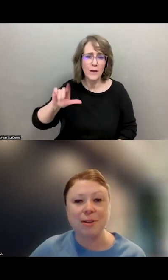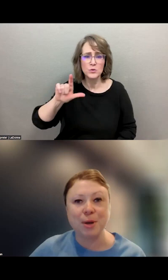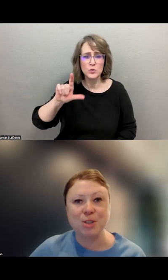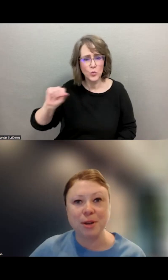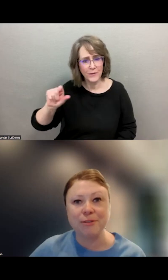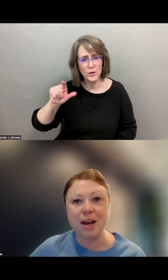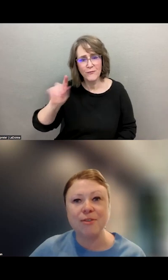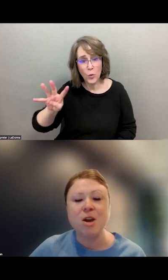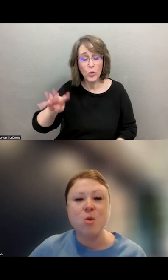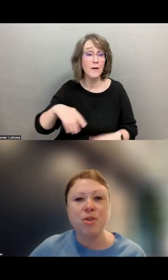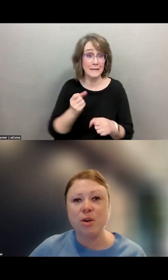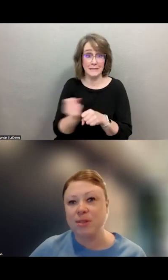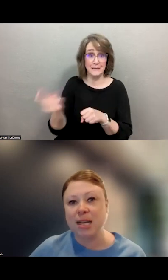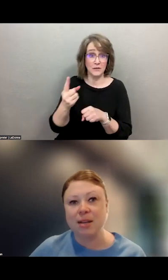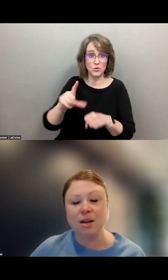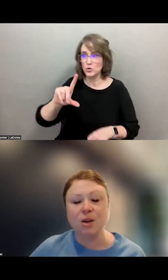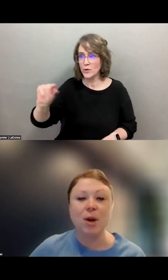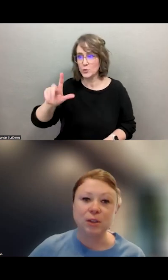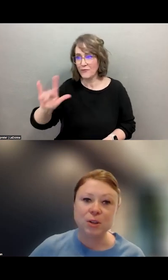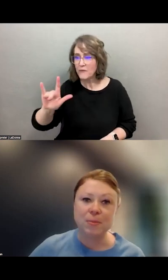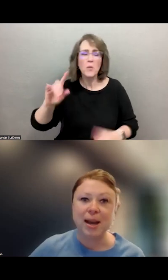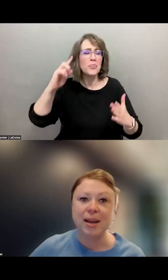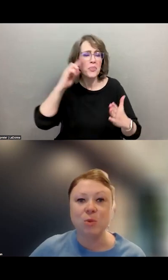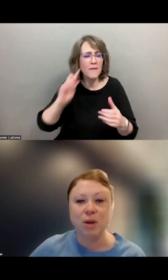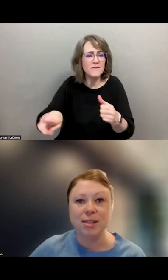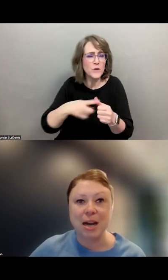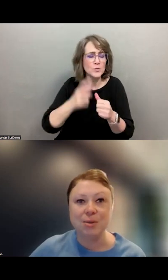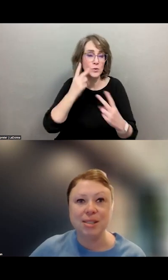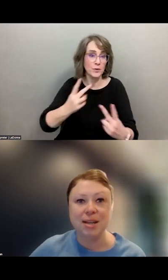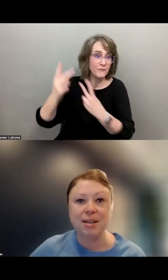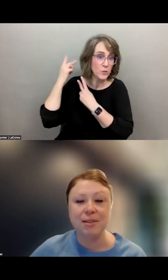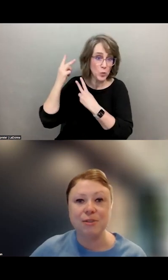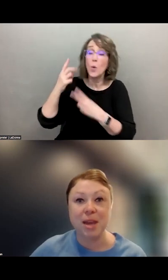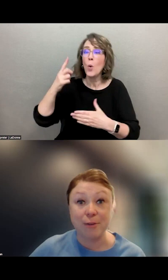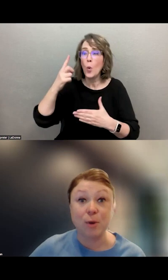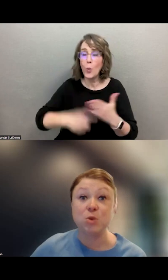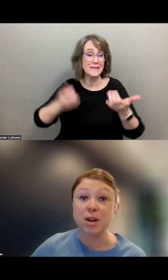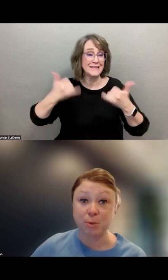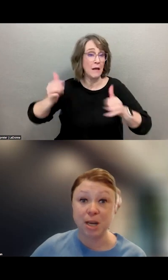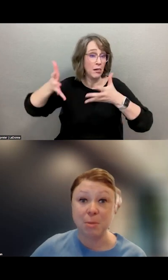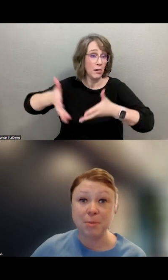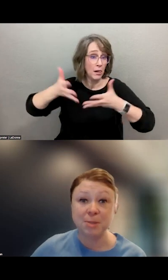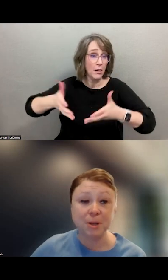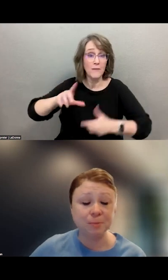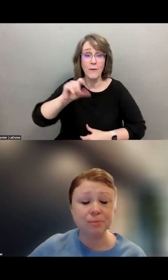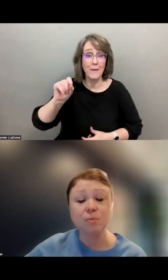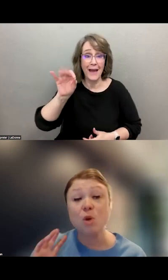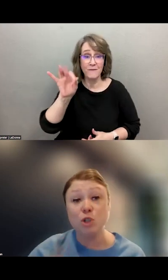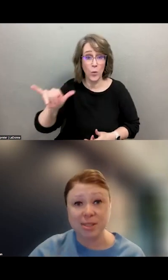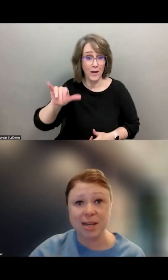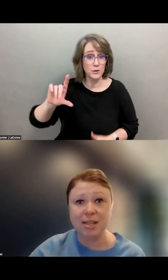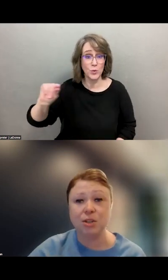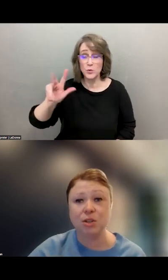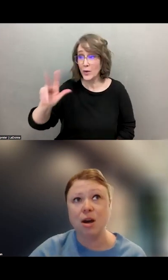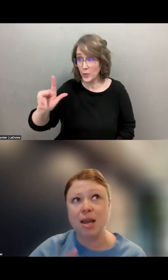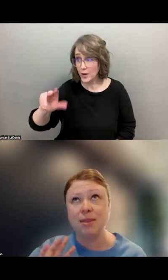with FY25, we thought we would take a quick look back at what is outstanding from the FY23 omnibus bill, which was